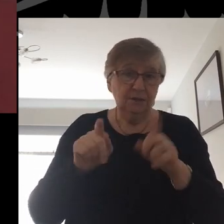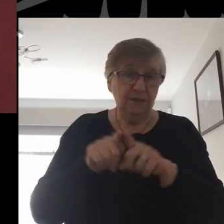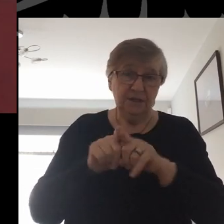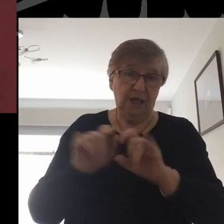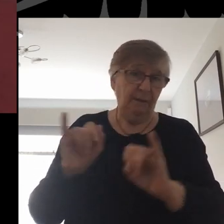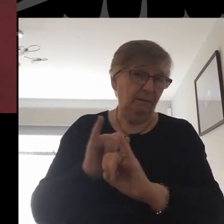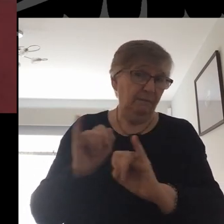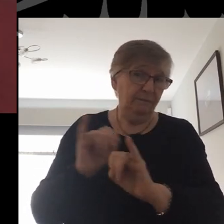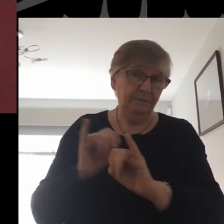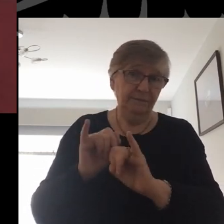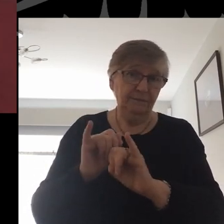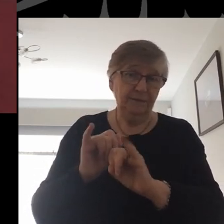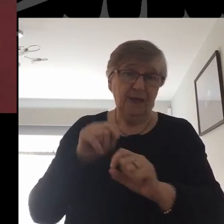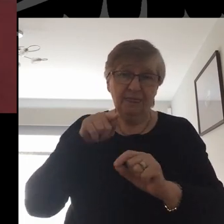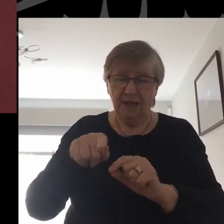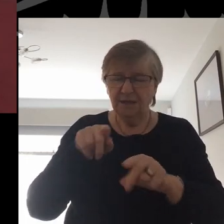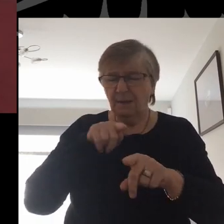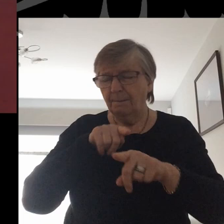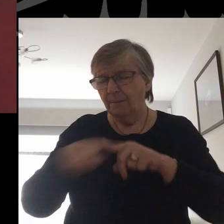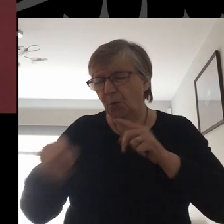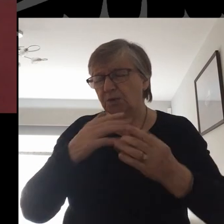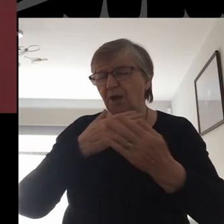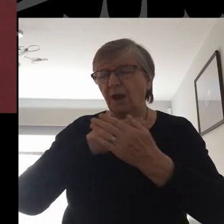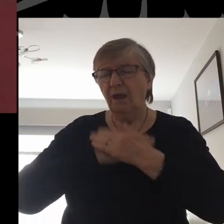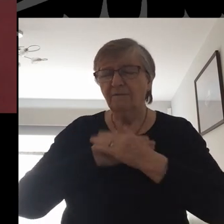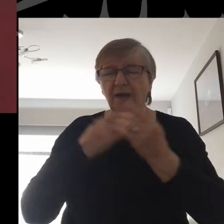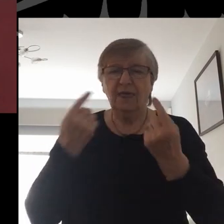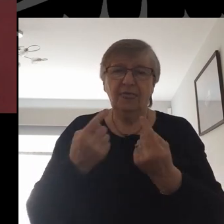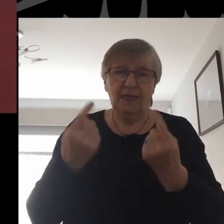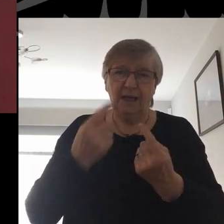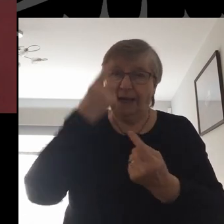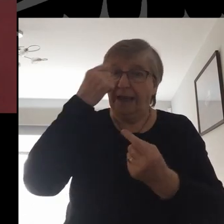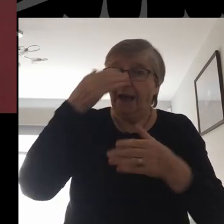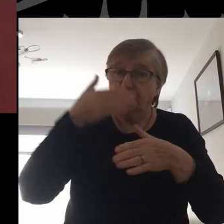For this is the most loving thing that we can do for someone.